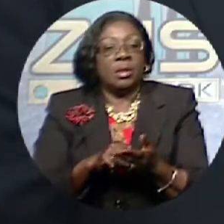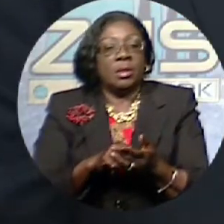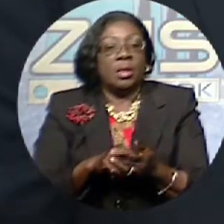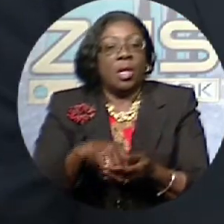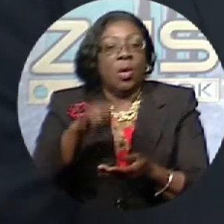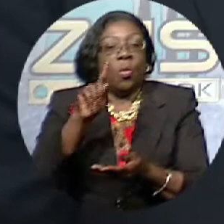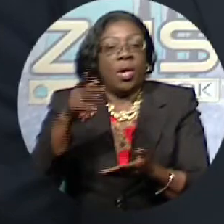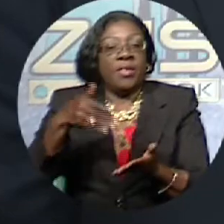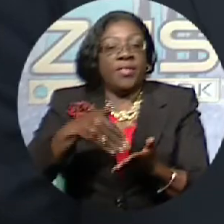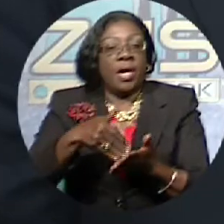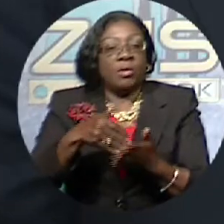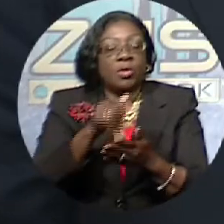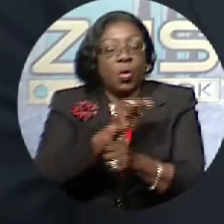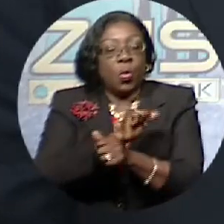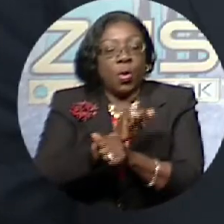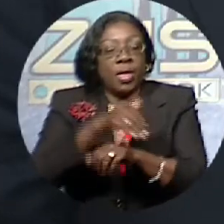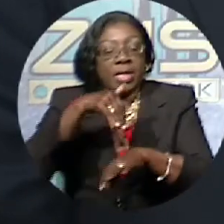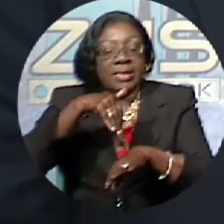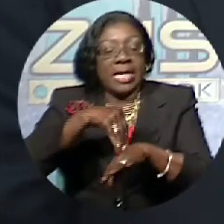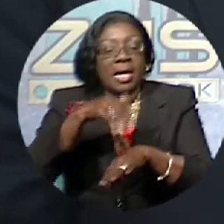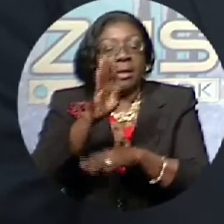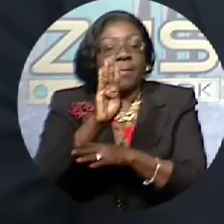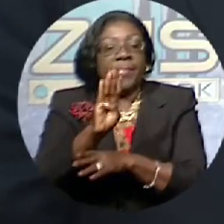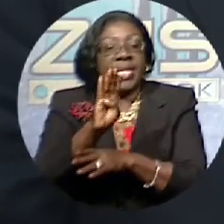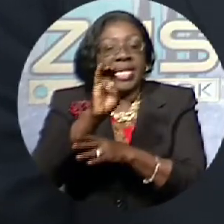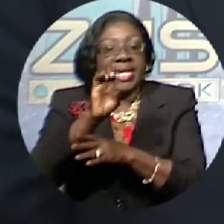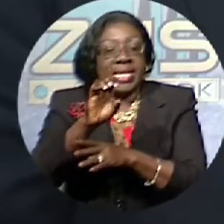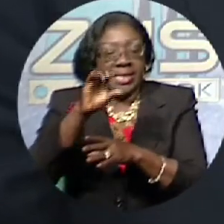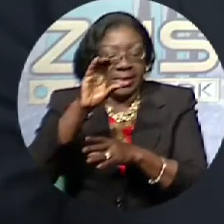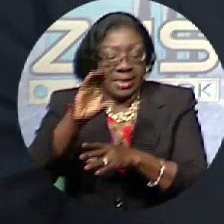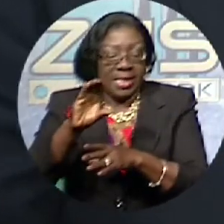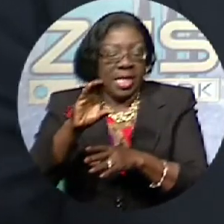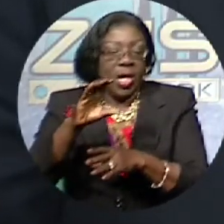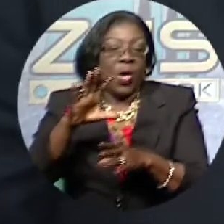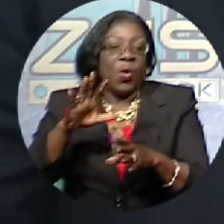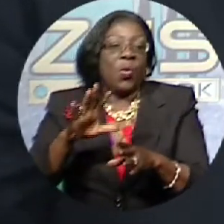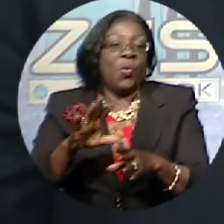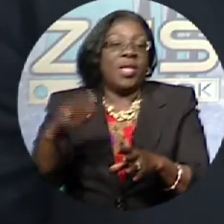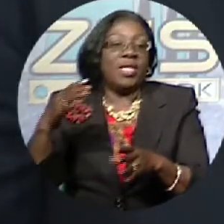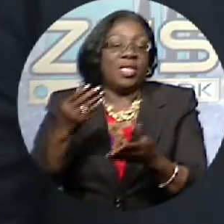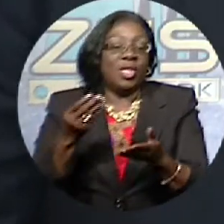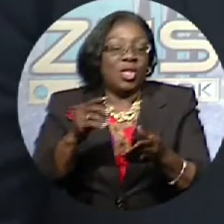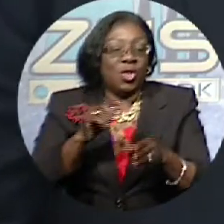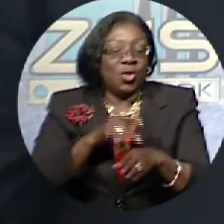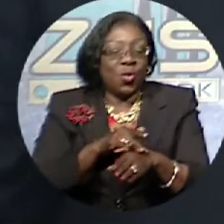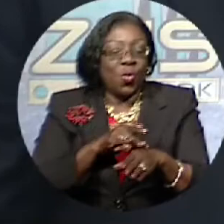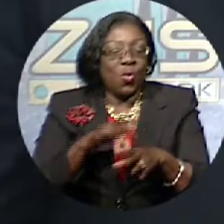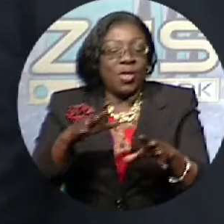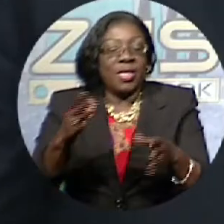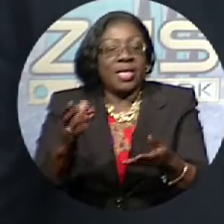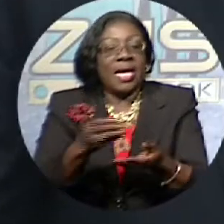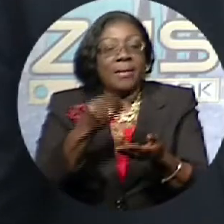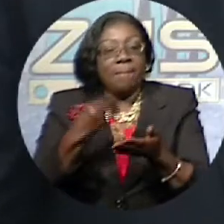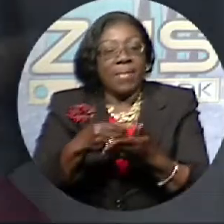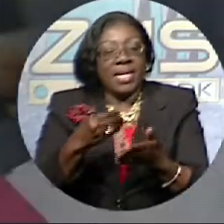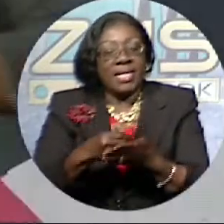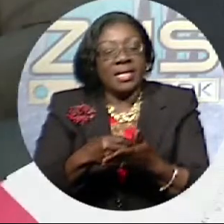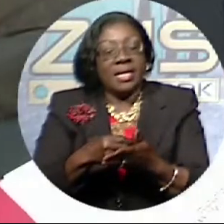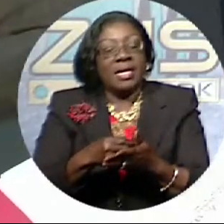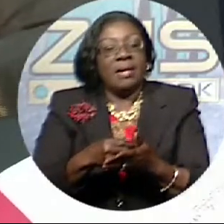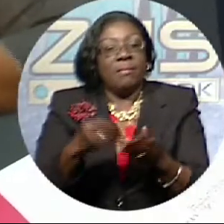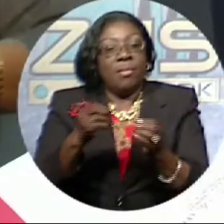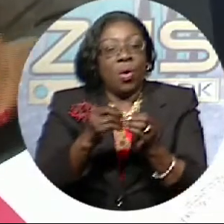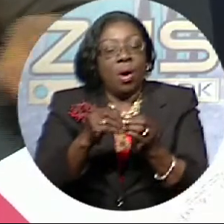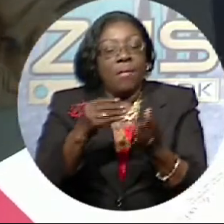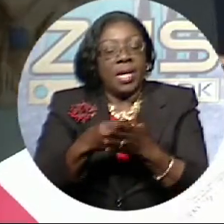at the Bahamas Electricity Corporation finally about to reap the benefits of a new industrial agreement totaling millions of dollars. This